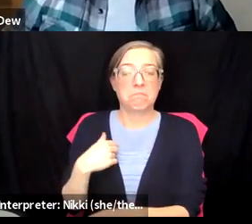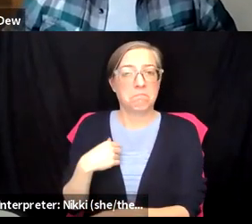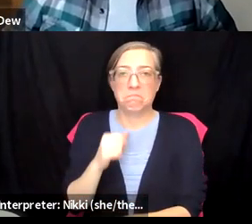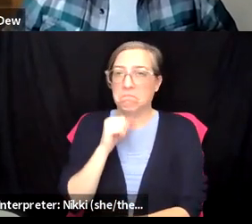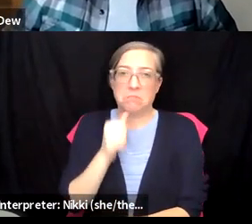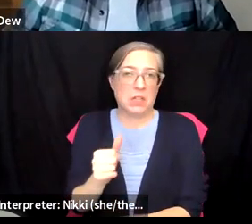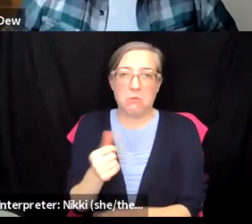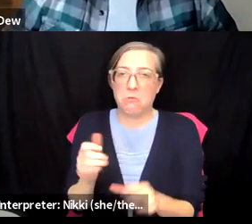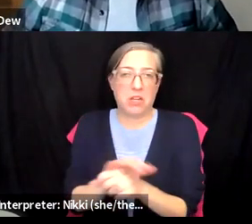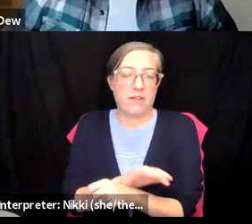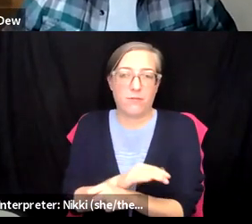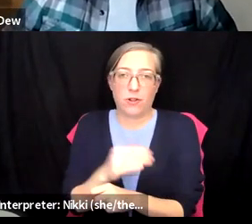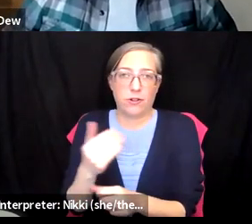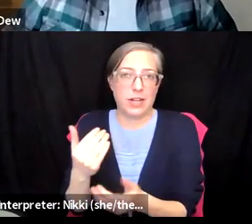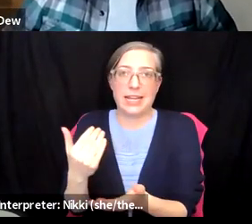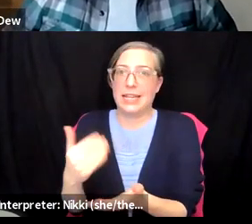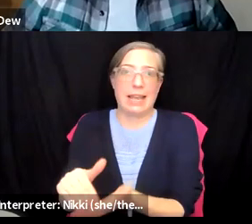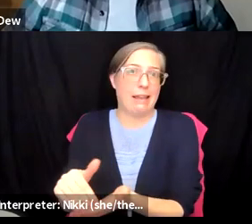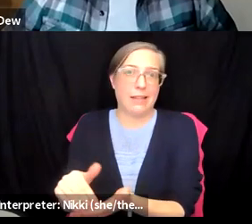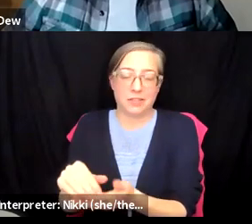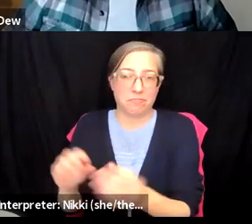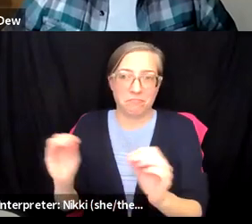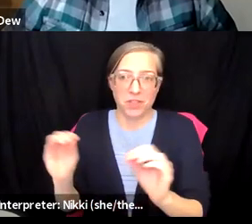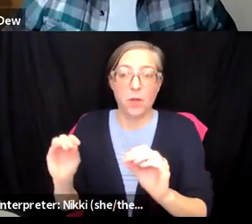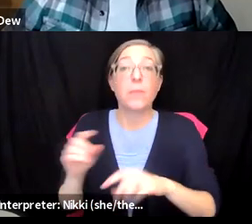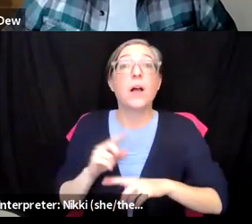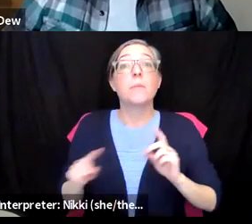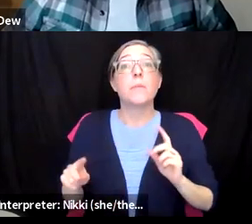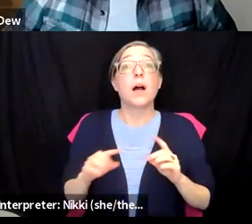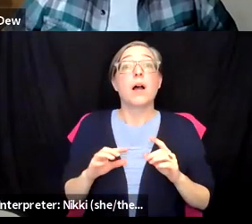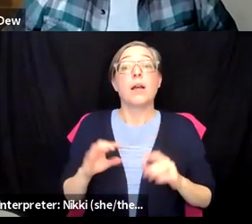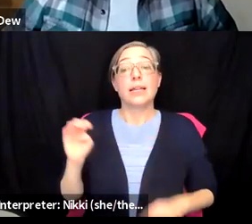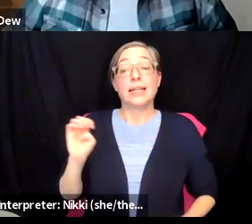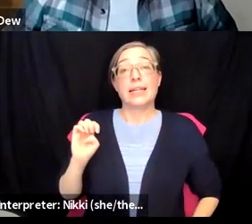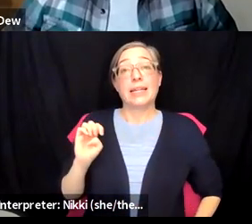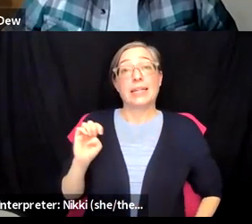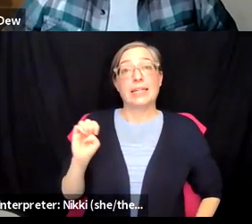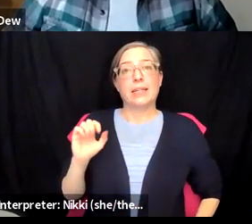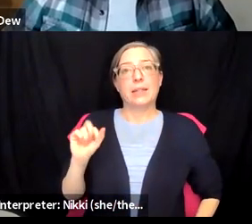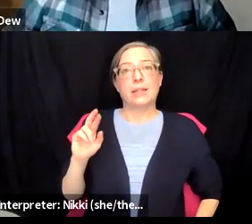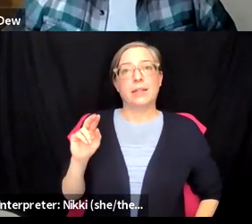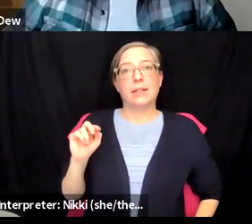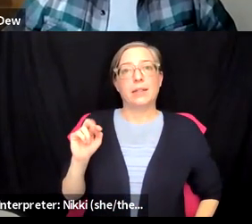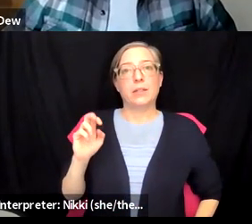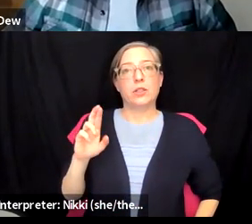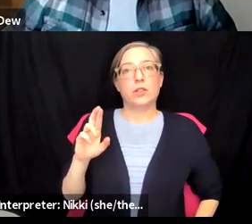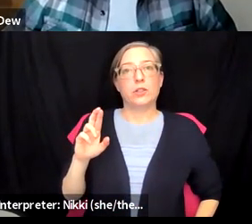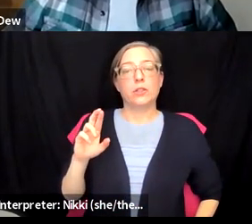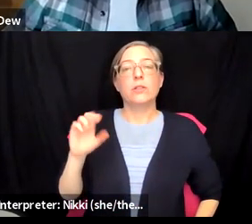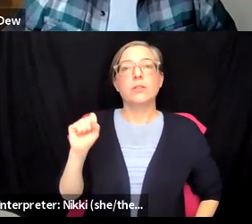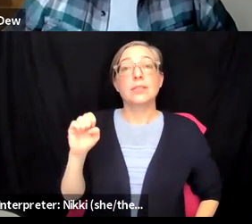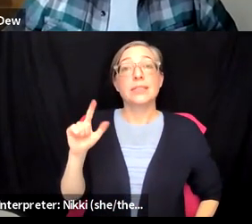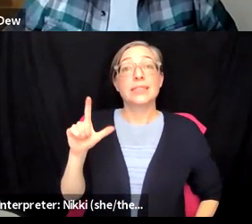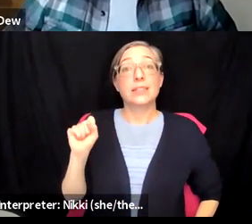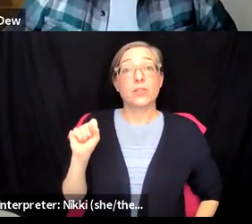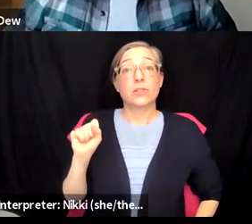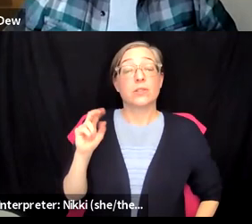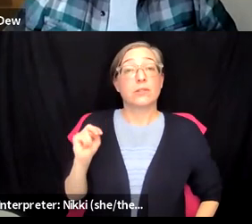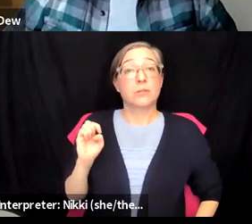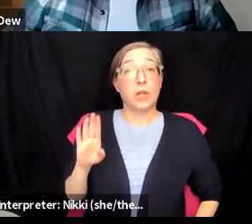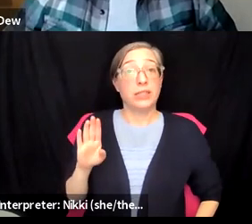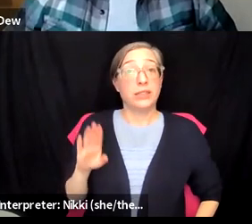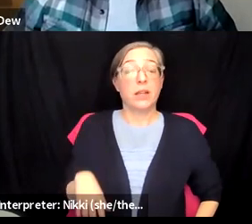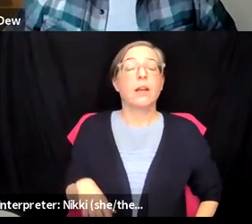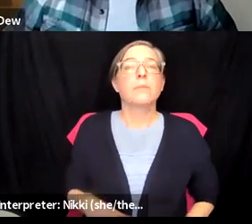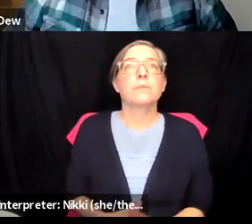I will say as far as Easter Seals, Nebraska, and this may have been pointed out already, there is a